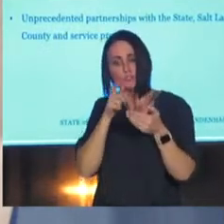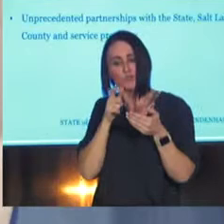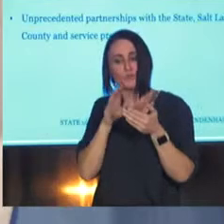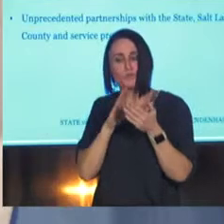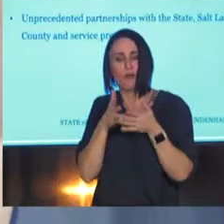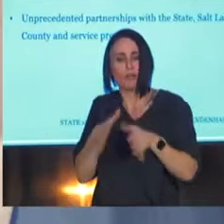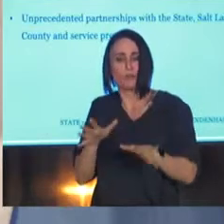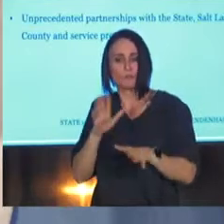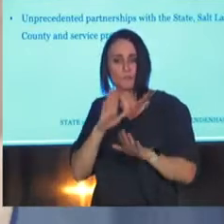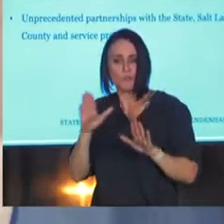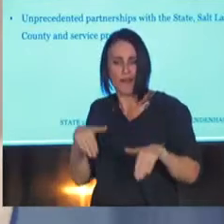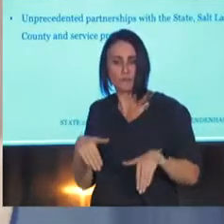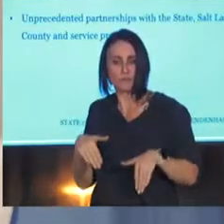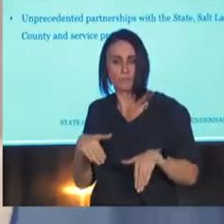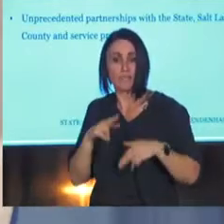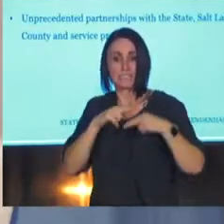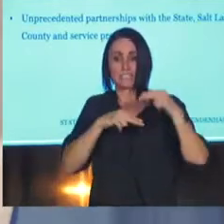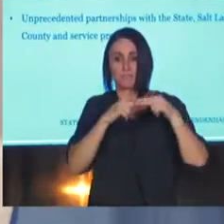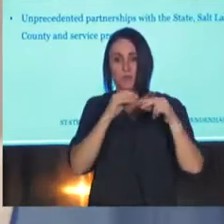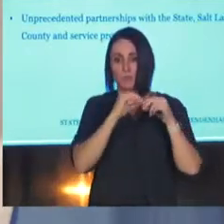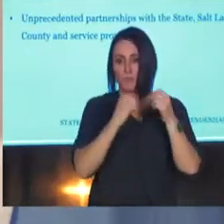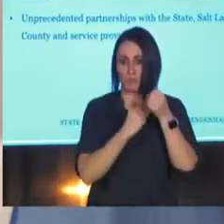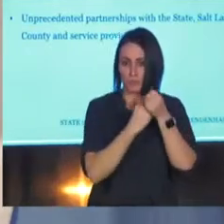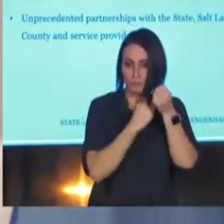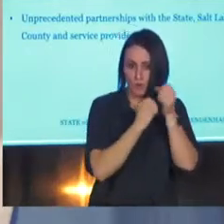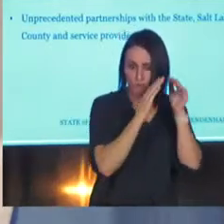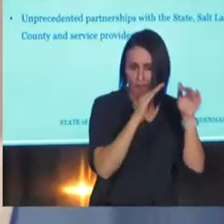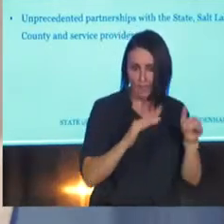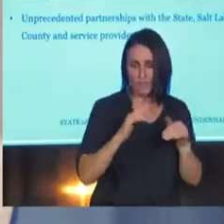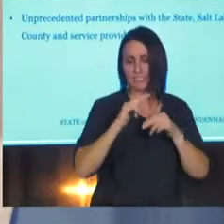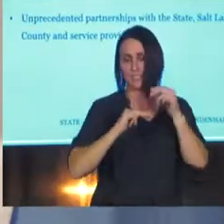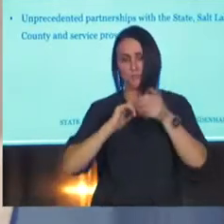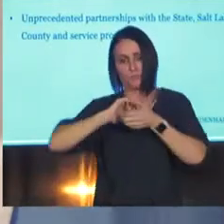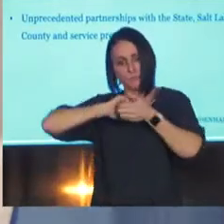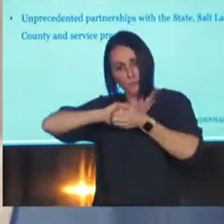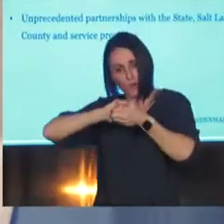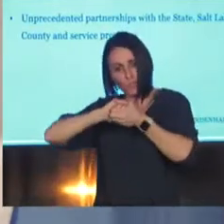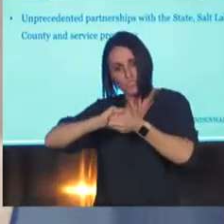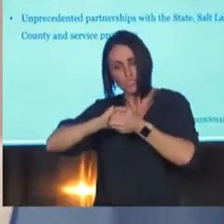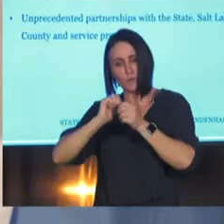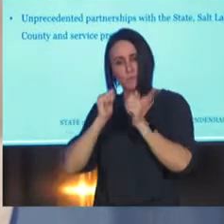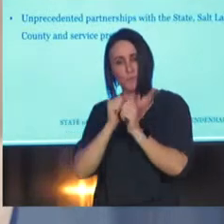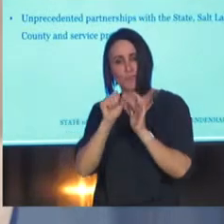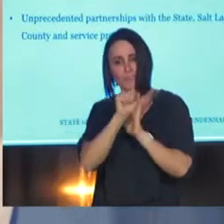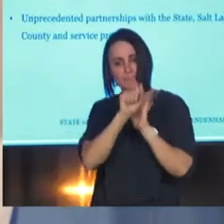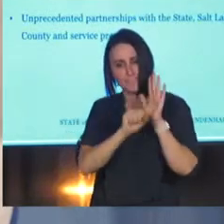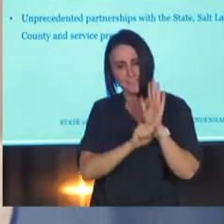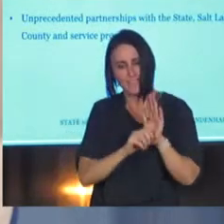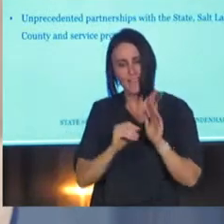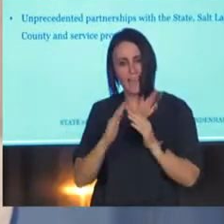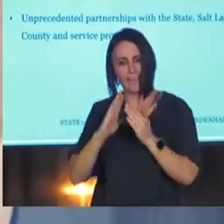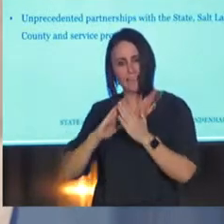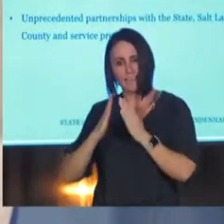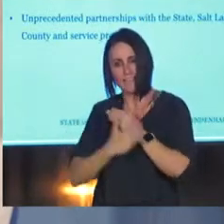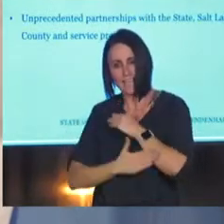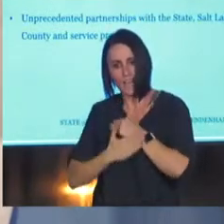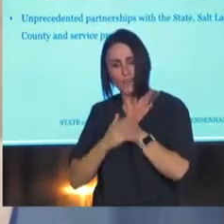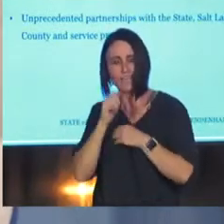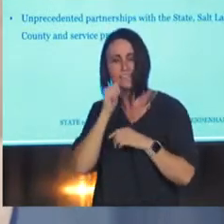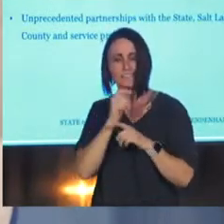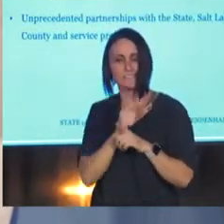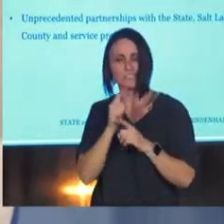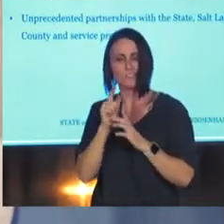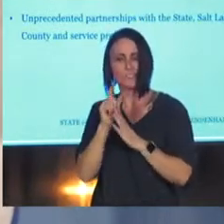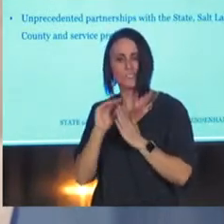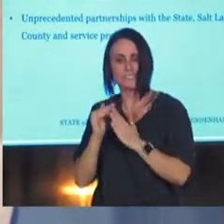unhoused, to build supportive housing, and most critically, to build the partnership with our state and county and sister cities that